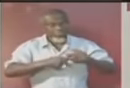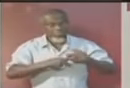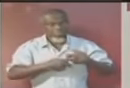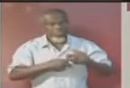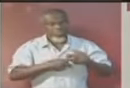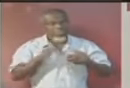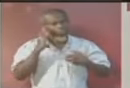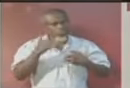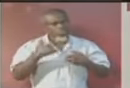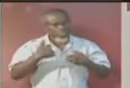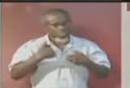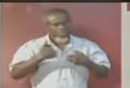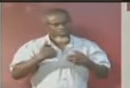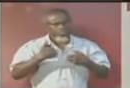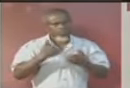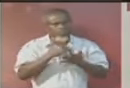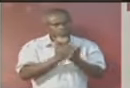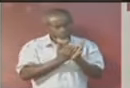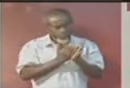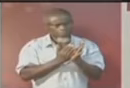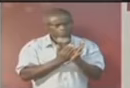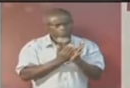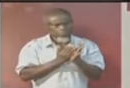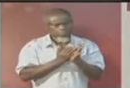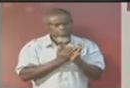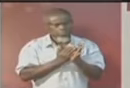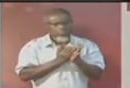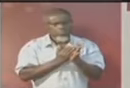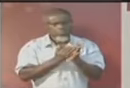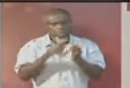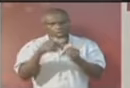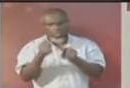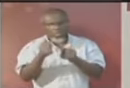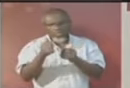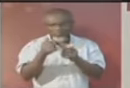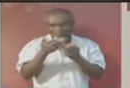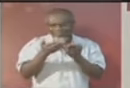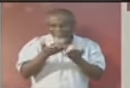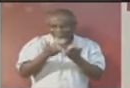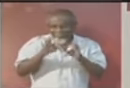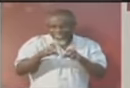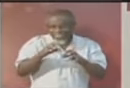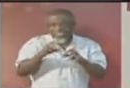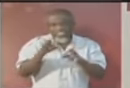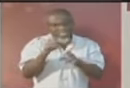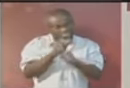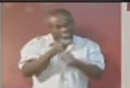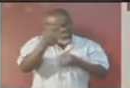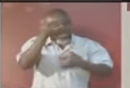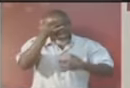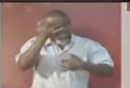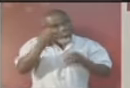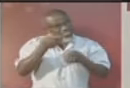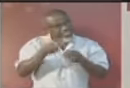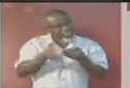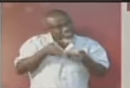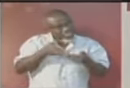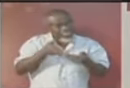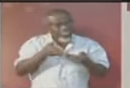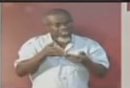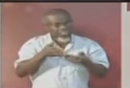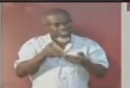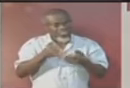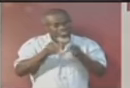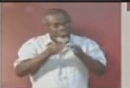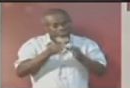and mortality as it relates to COVID-19. So a greater amount of severe illnesses, a greater amount of deaths in those particular